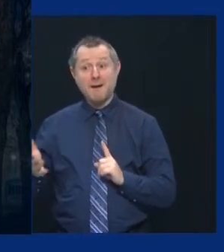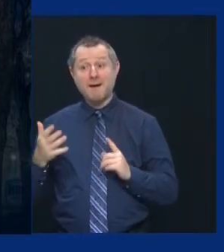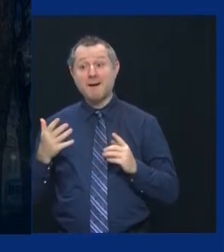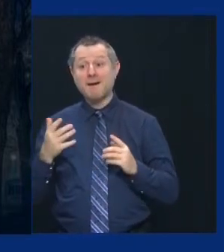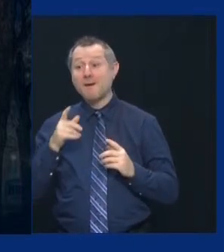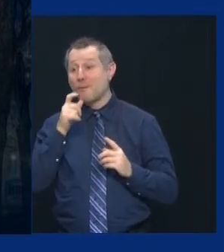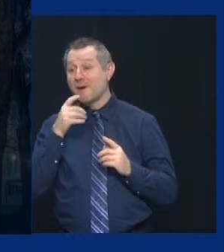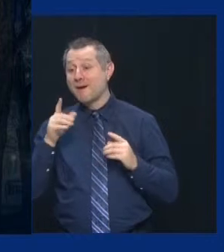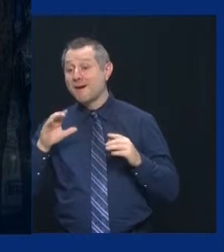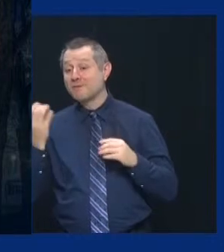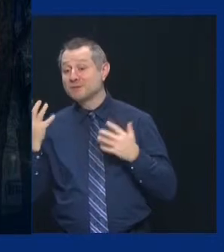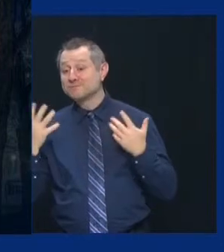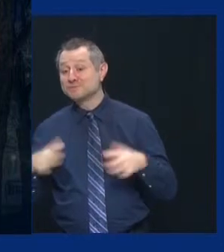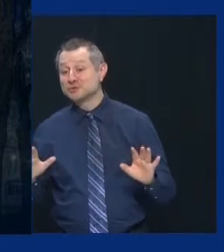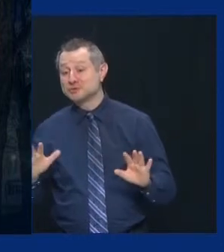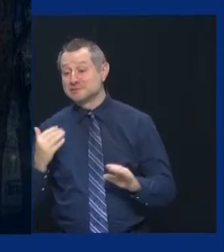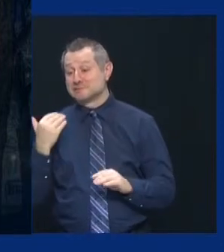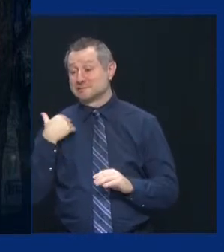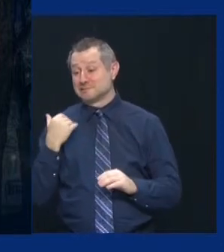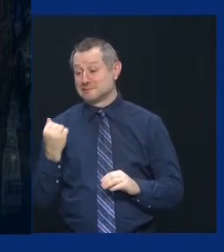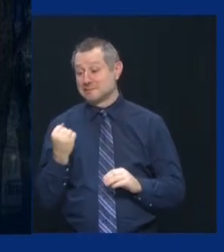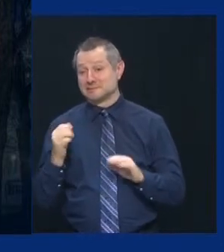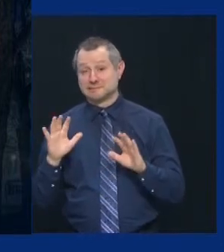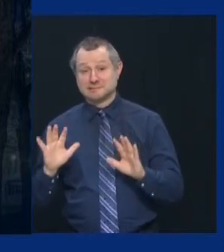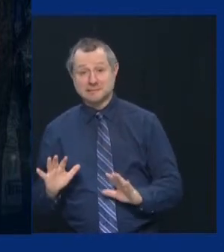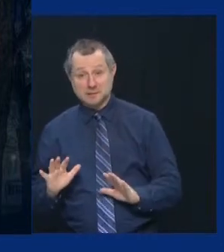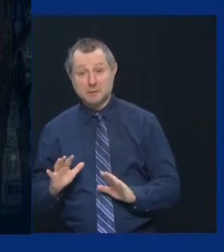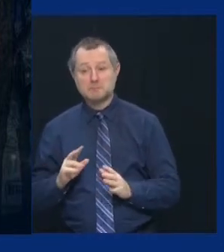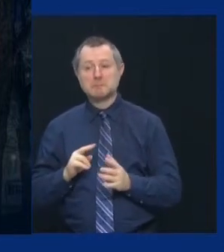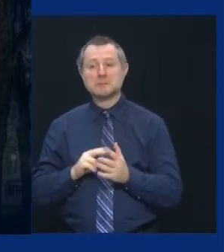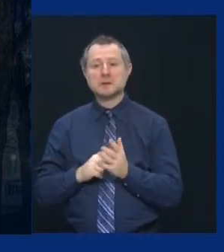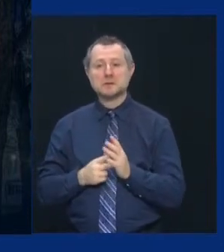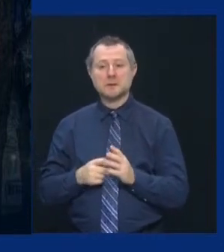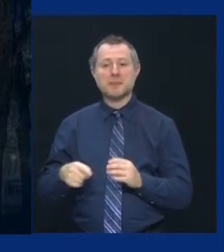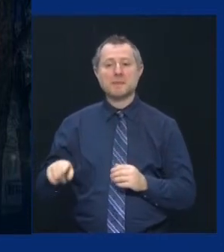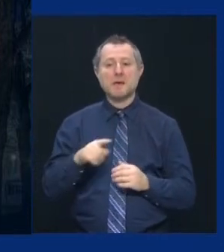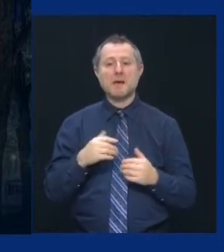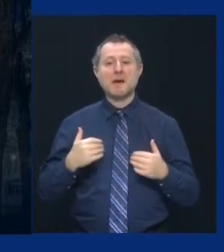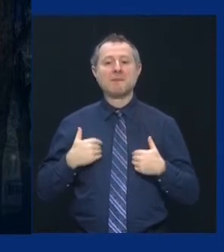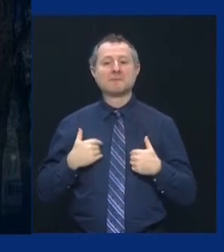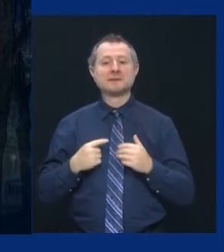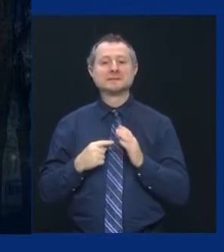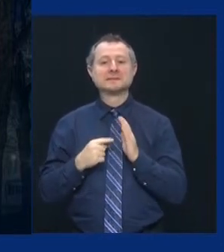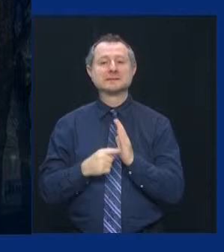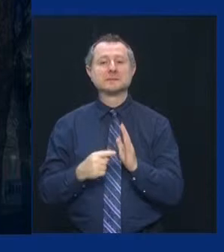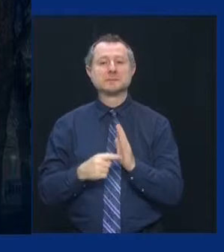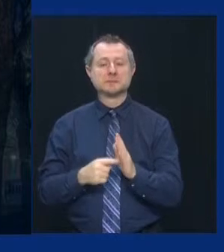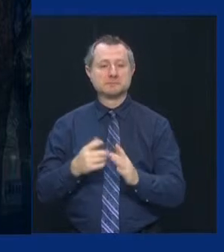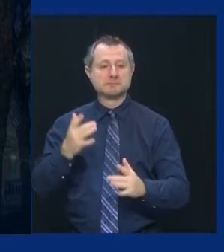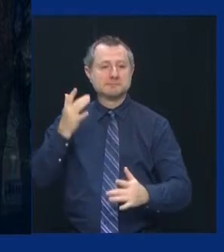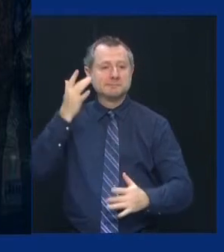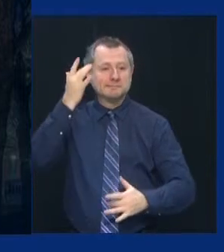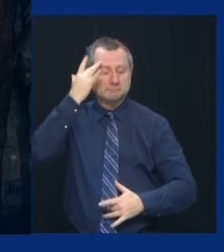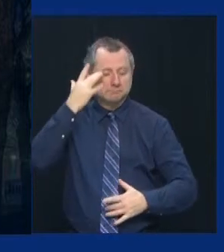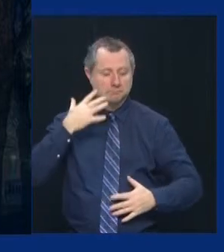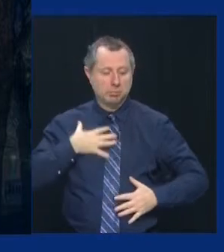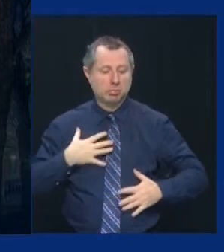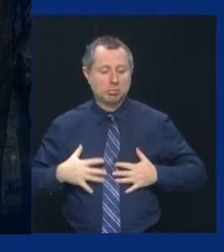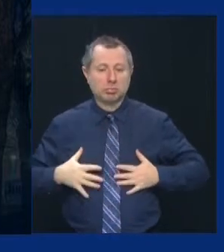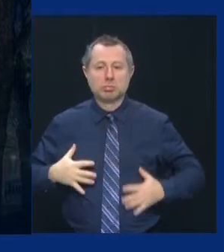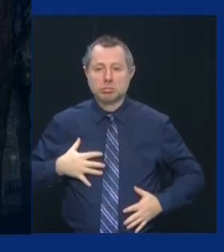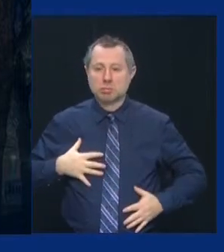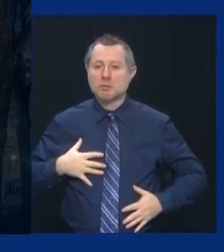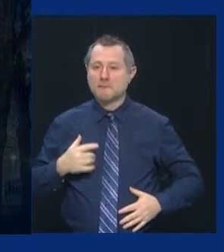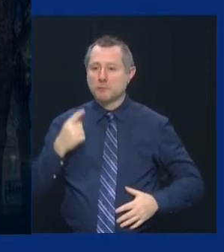post-Christmas over the weekend was a person who was showing symptoms and thought they